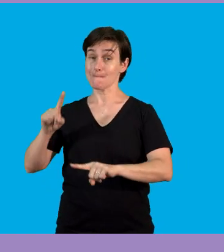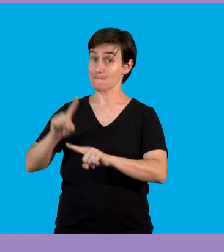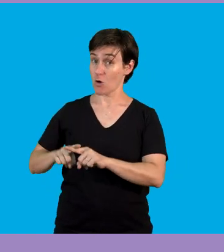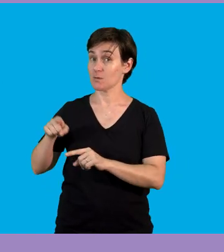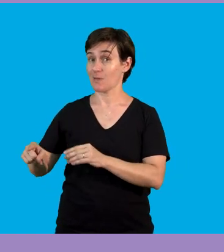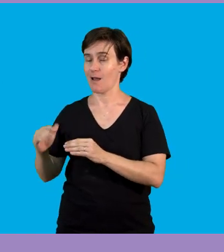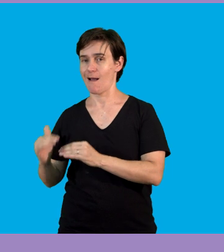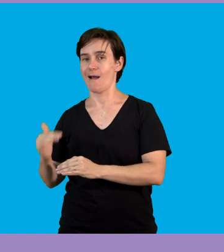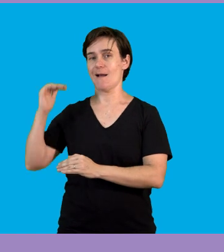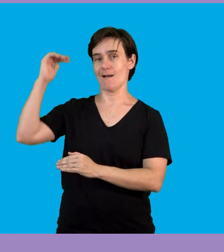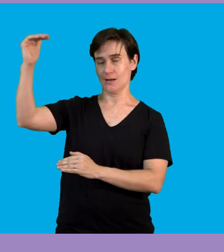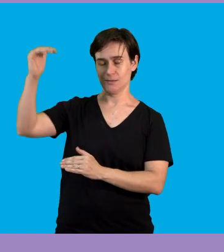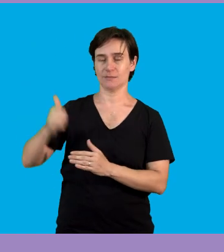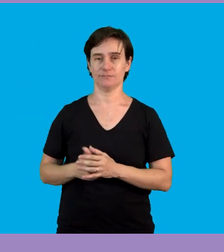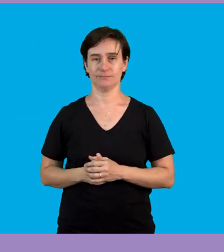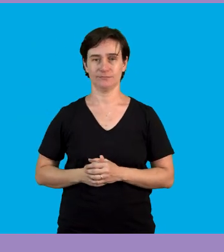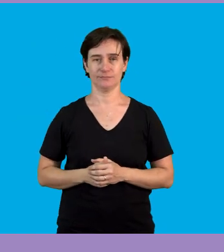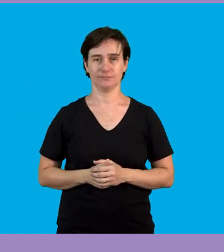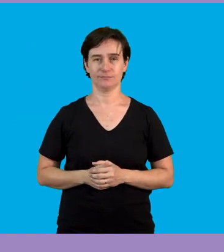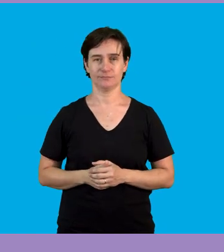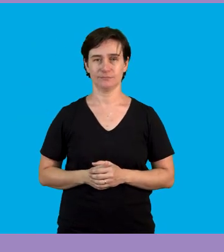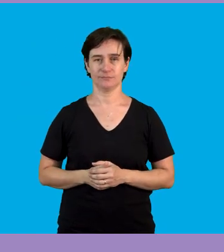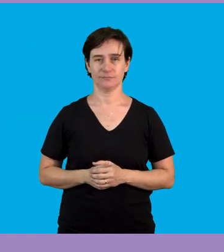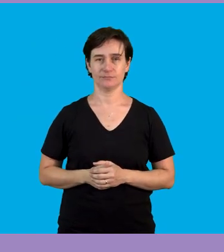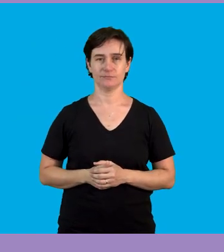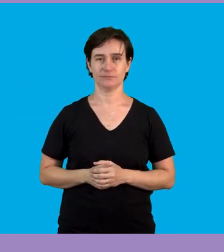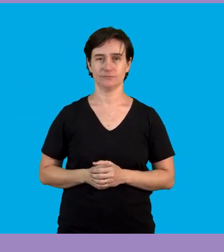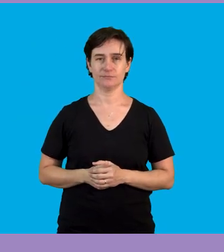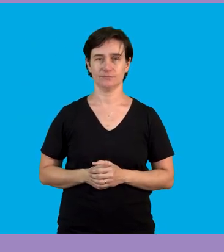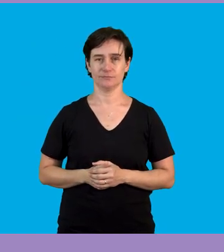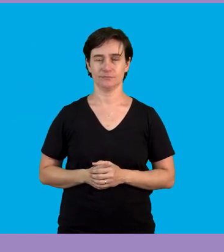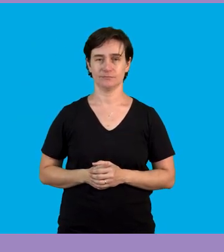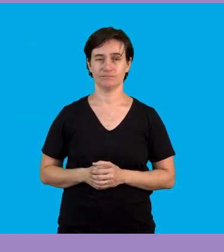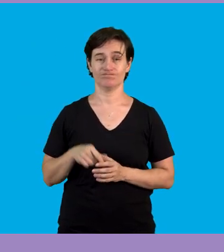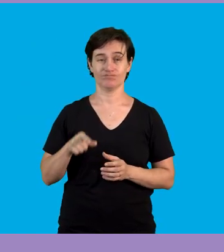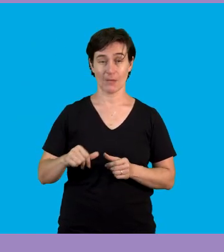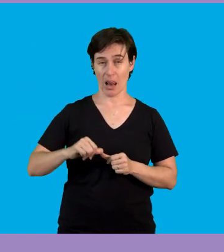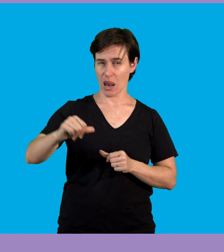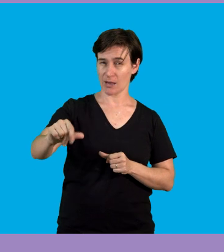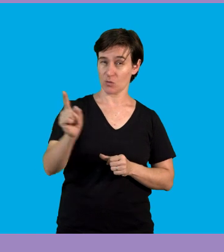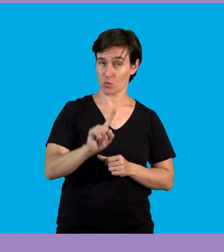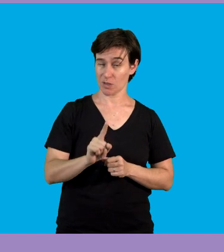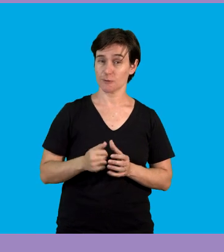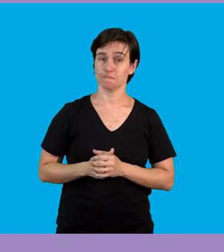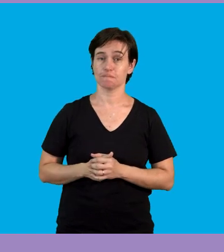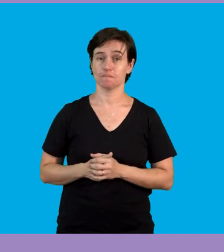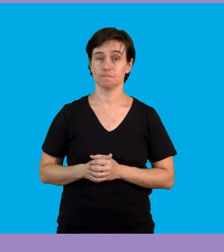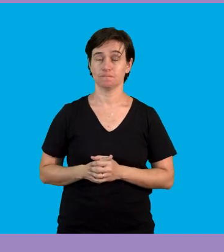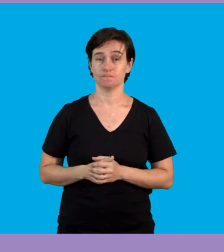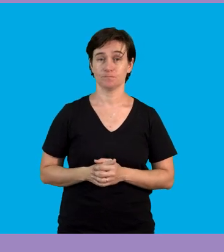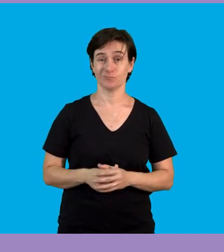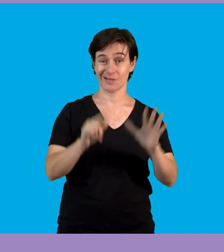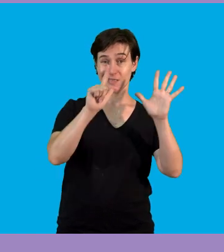by our height. So the length in this case we have been given